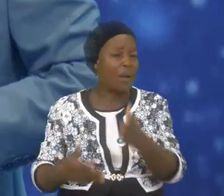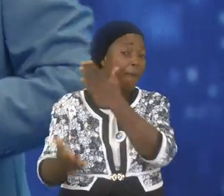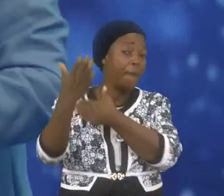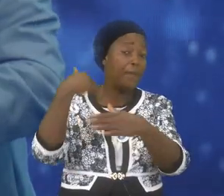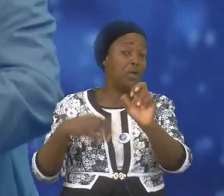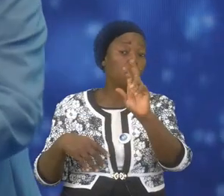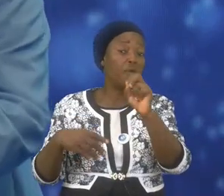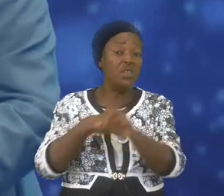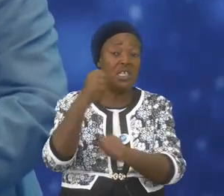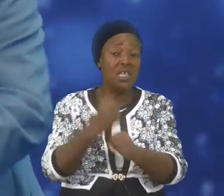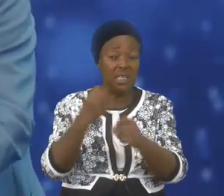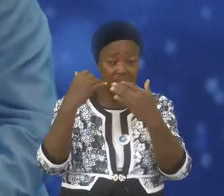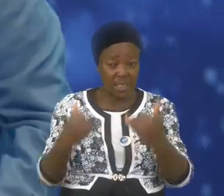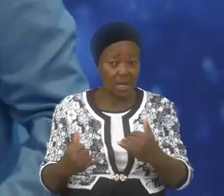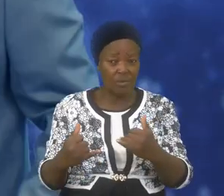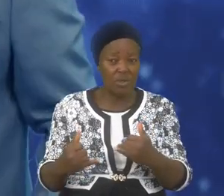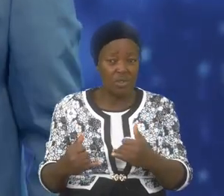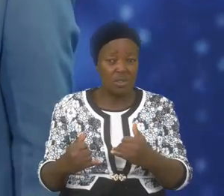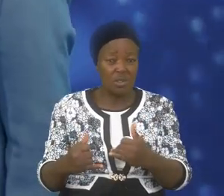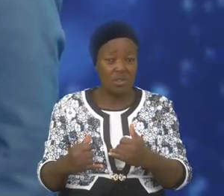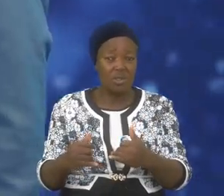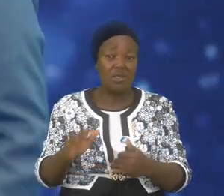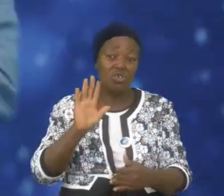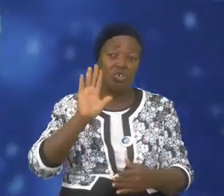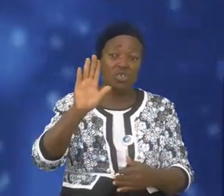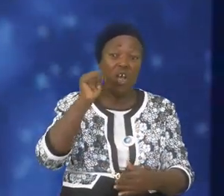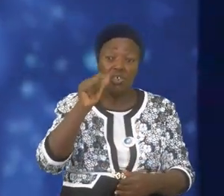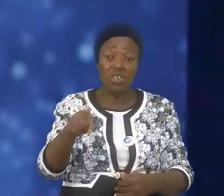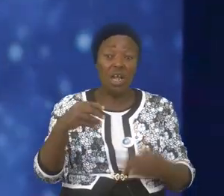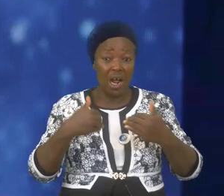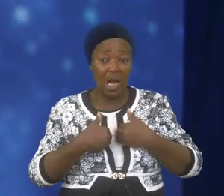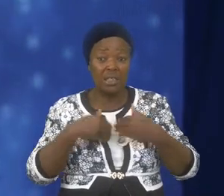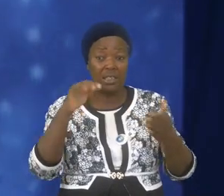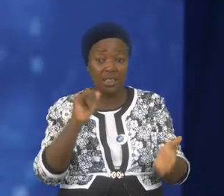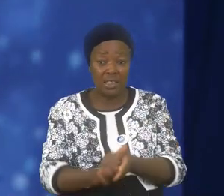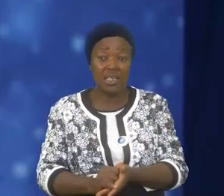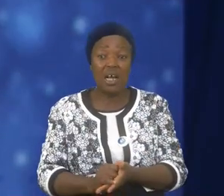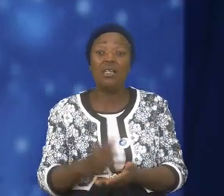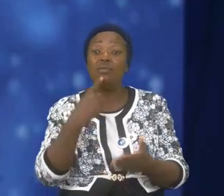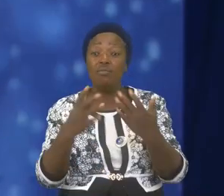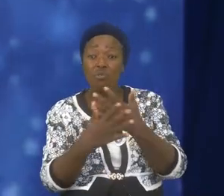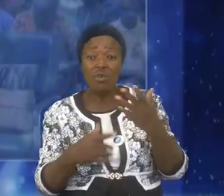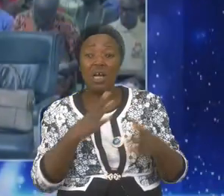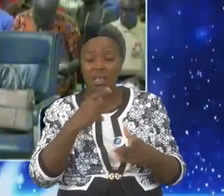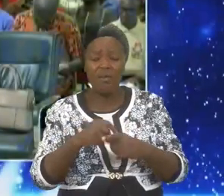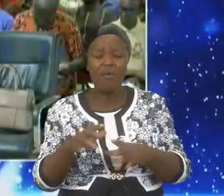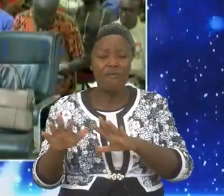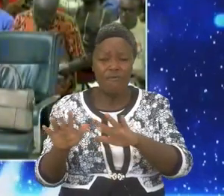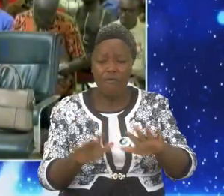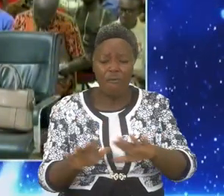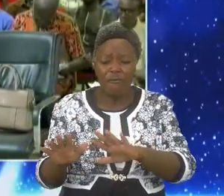blood, and it was just flowing and flowing. Every day, it changed her personality. It changed